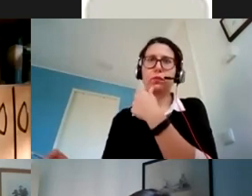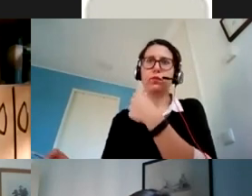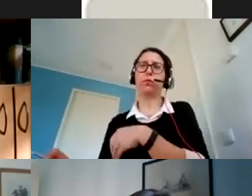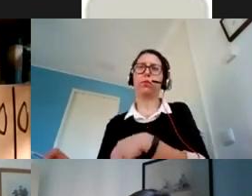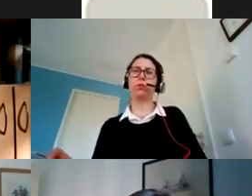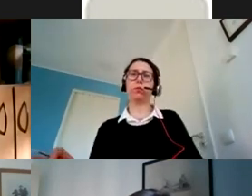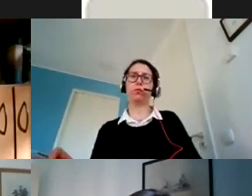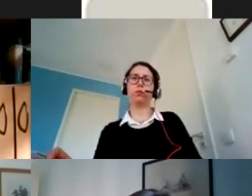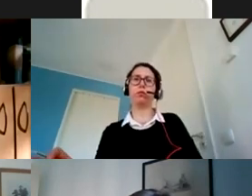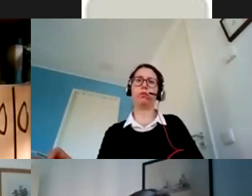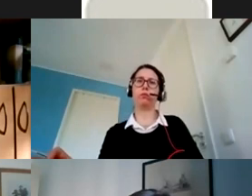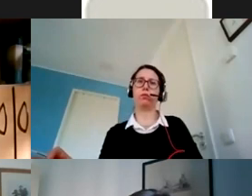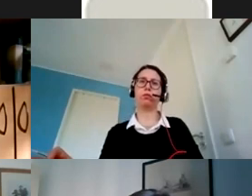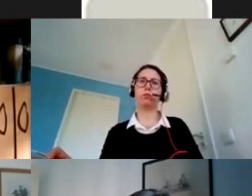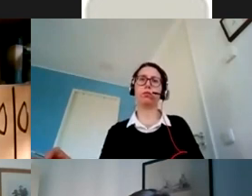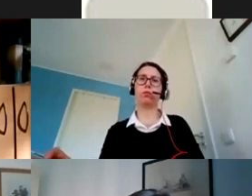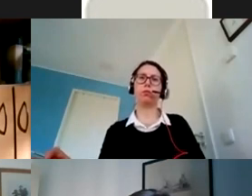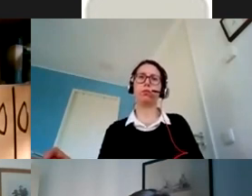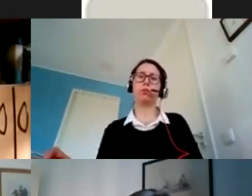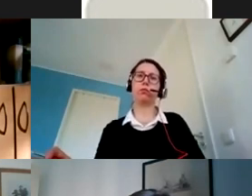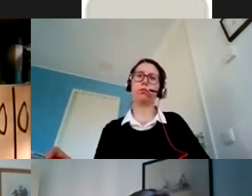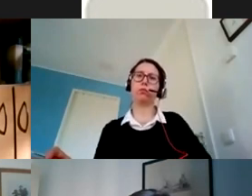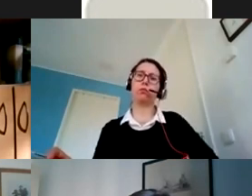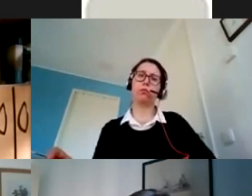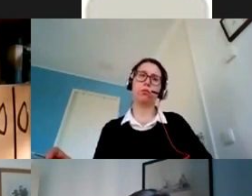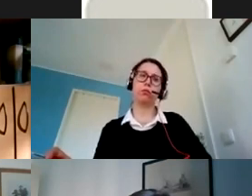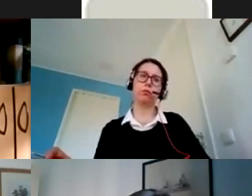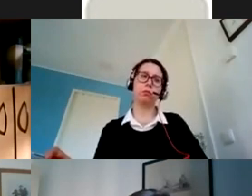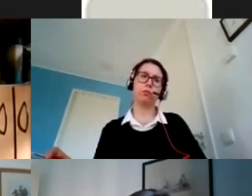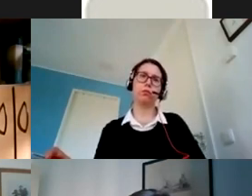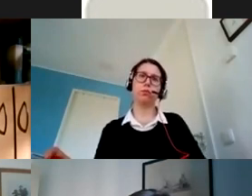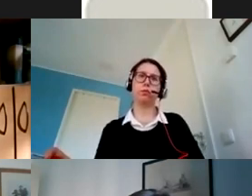is concerned, in order